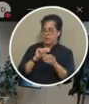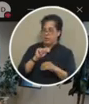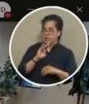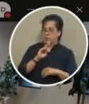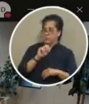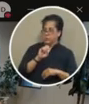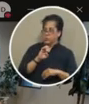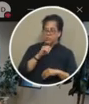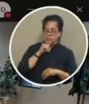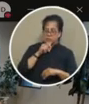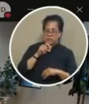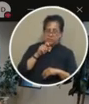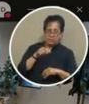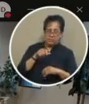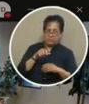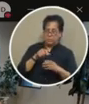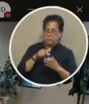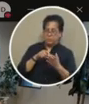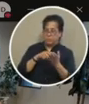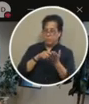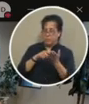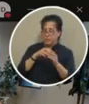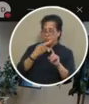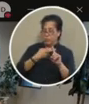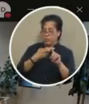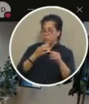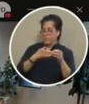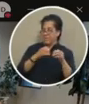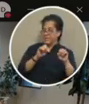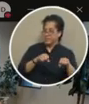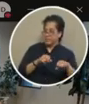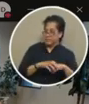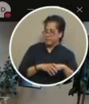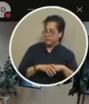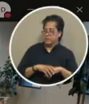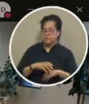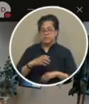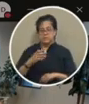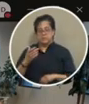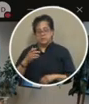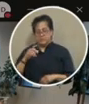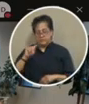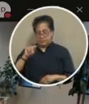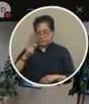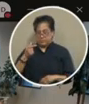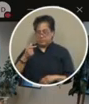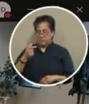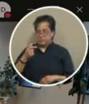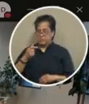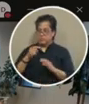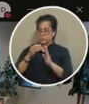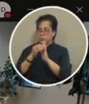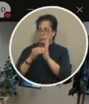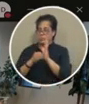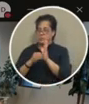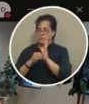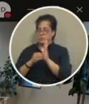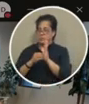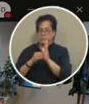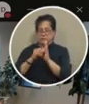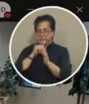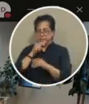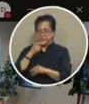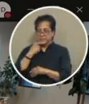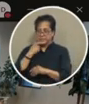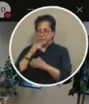actually paying their rent when they can. Oh, I see what you mean. Well, the ordinance does not